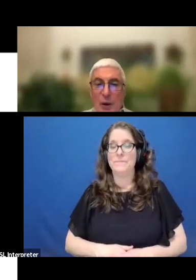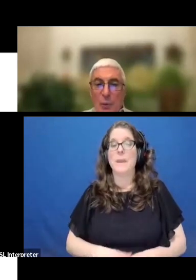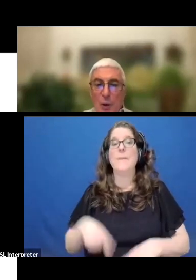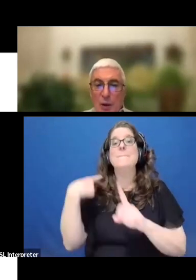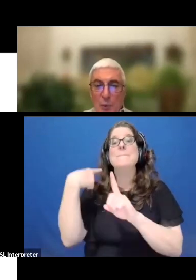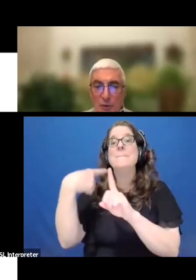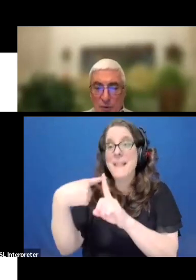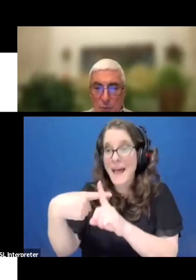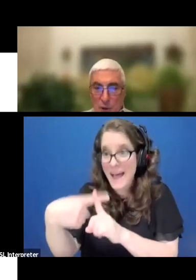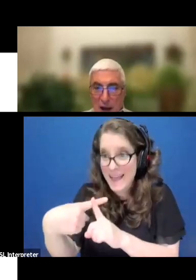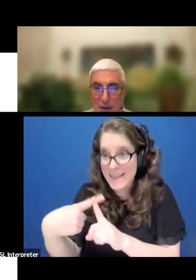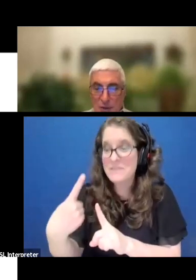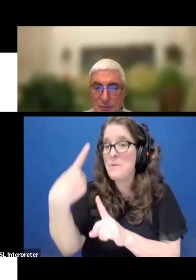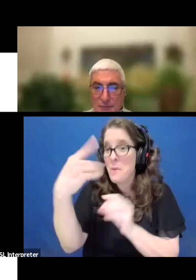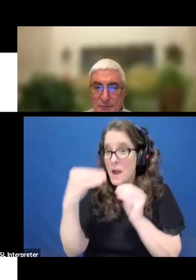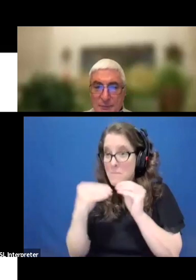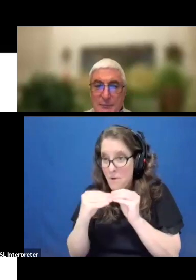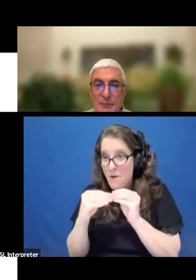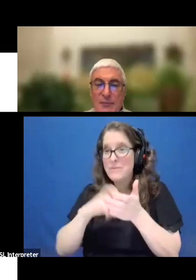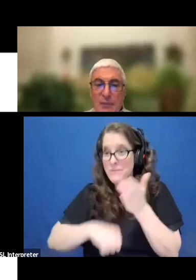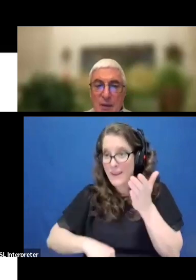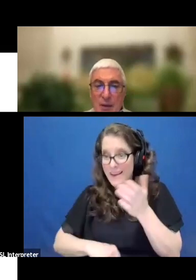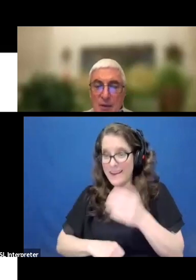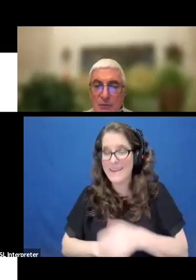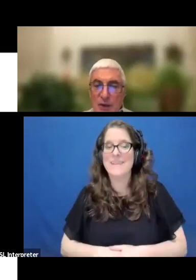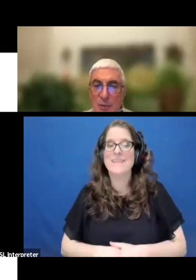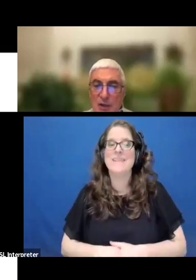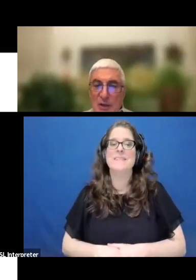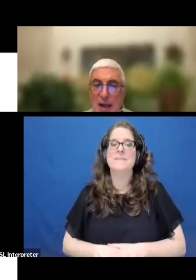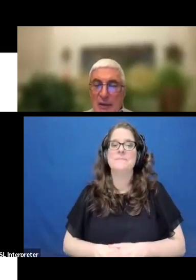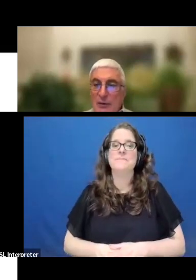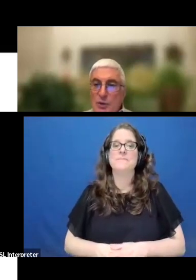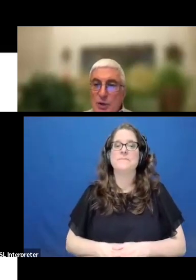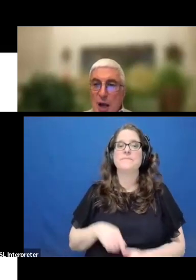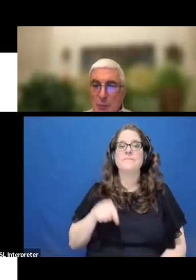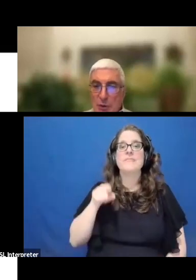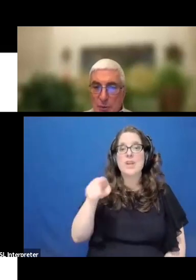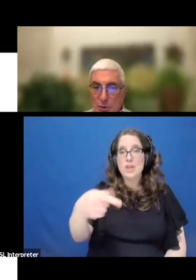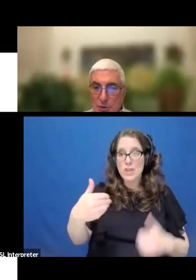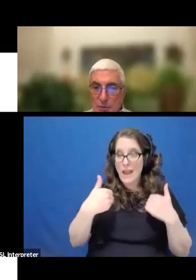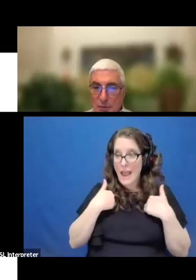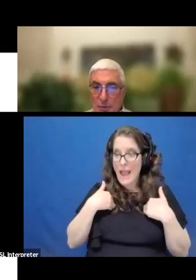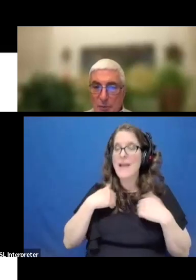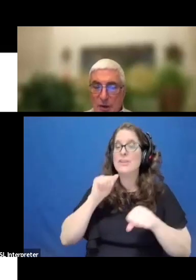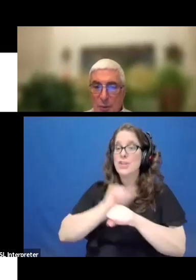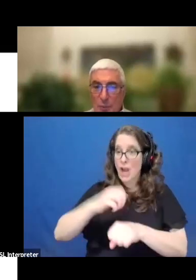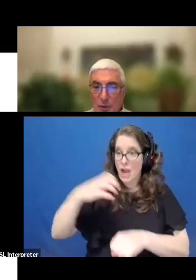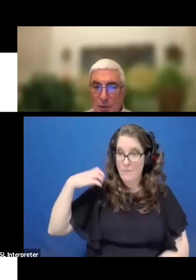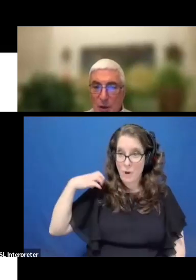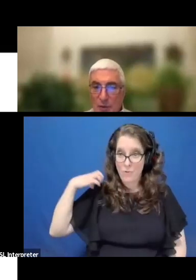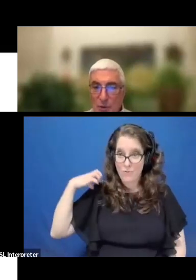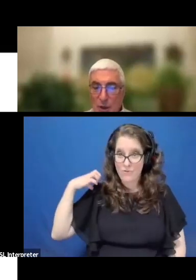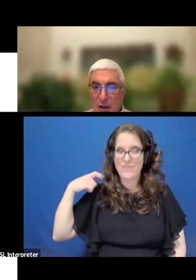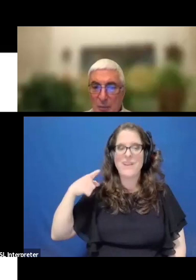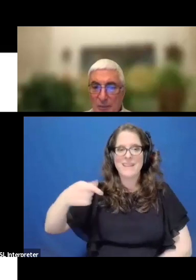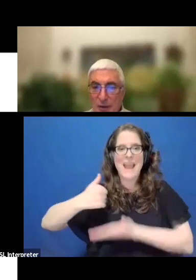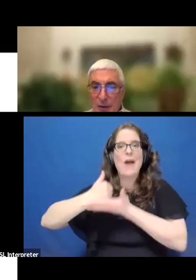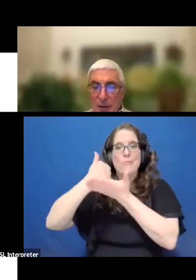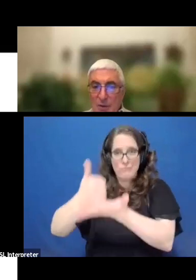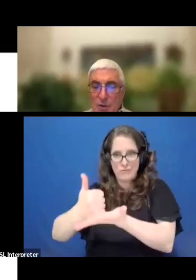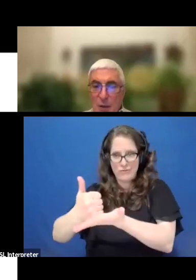And we've got one more subtraction. Phoebe has a job coach who's helping her on the